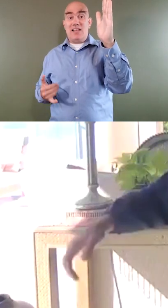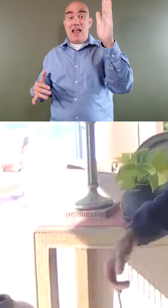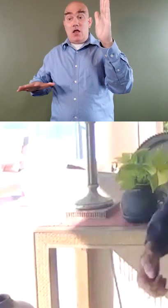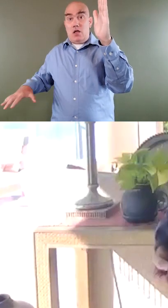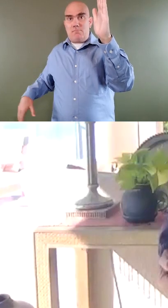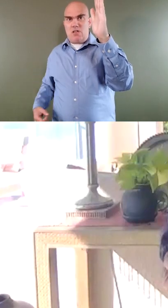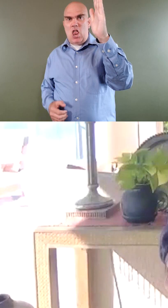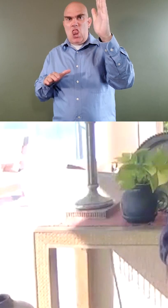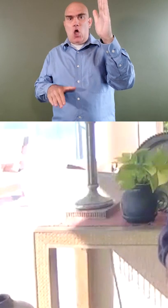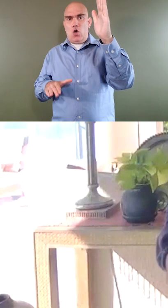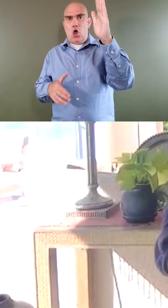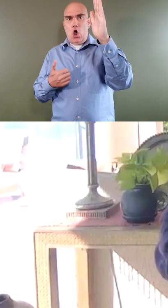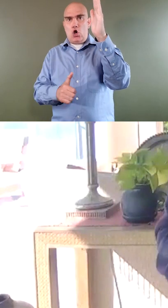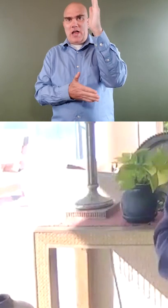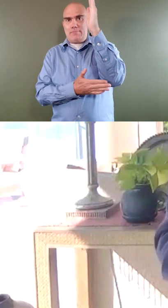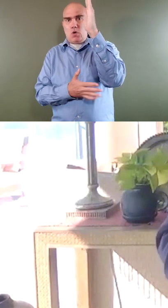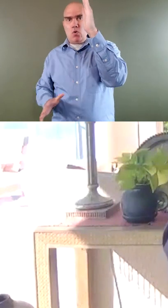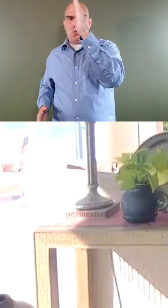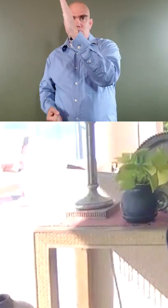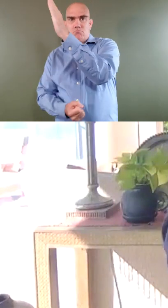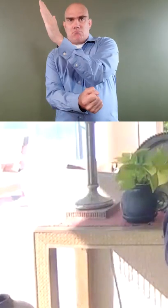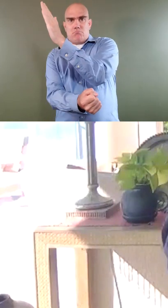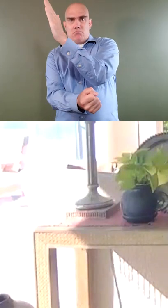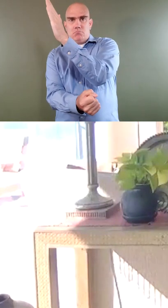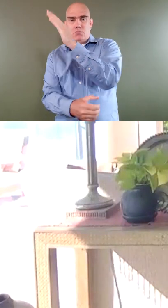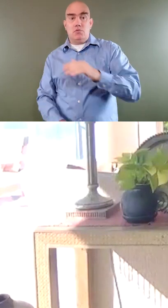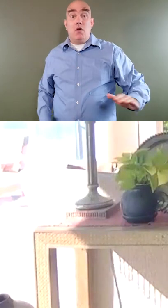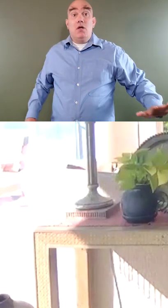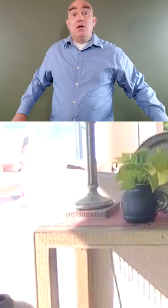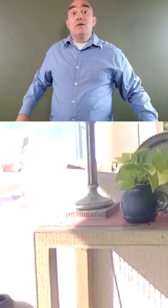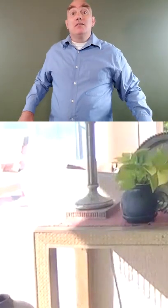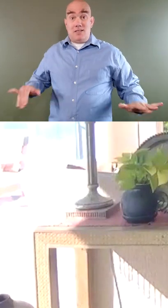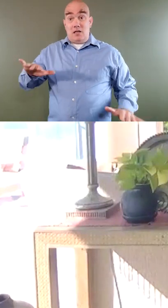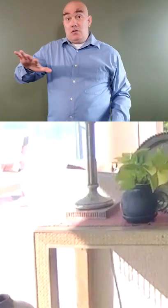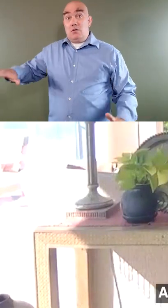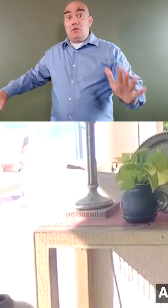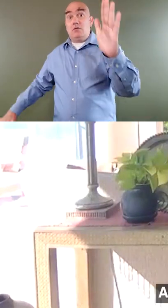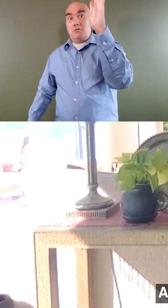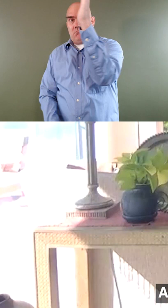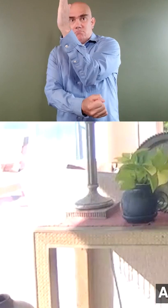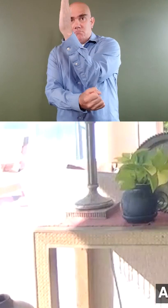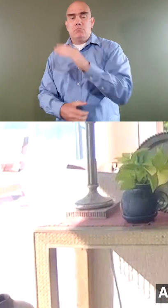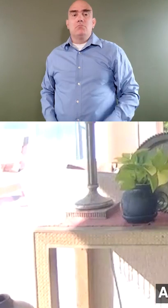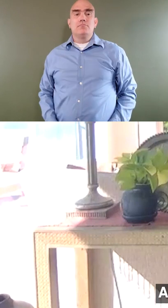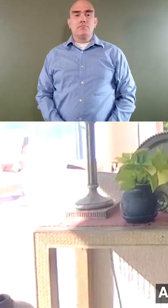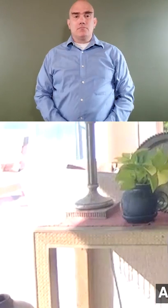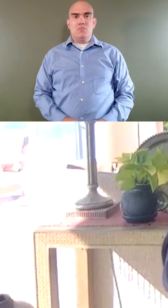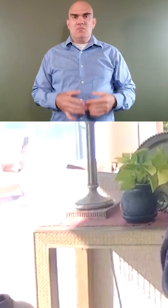and I'm going to punch lower under this elbow, accomplishing the same